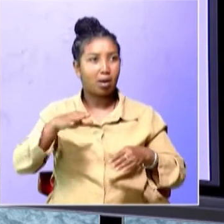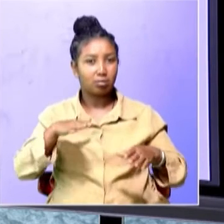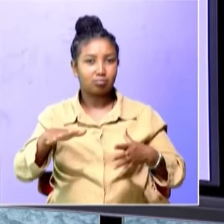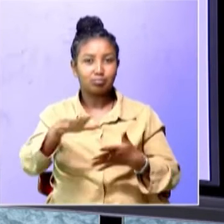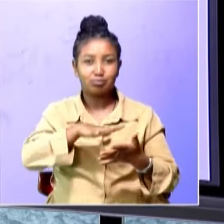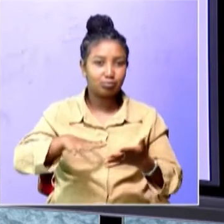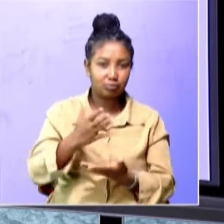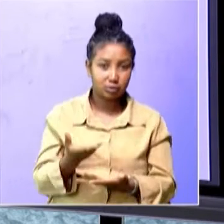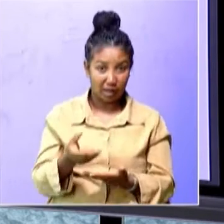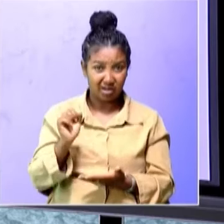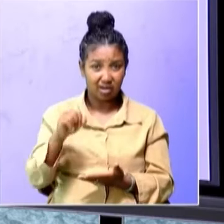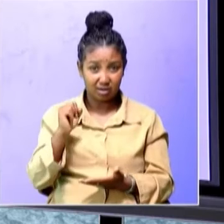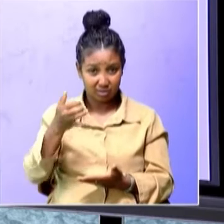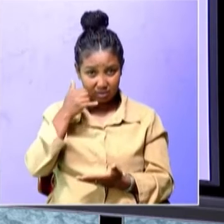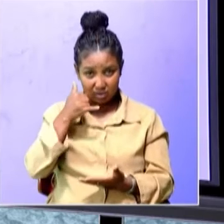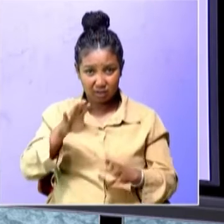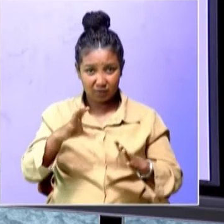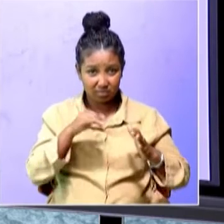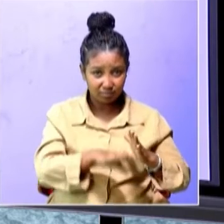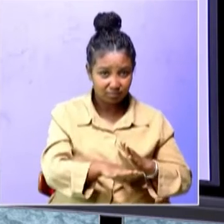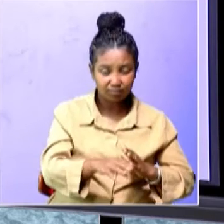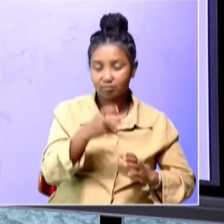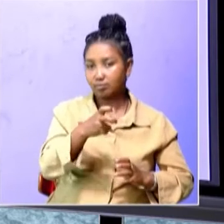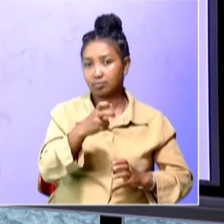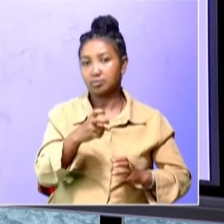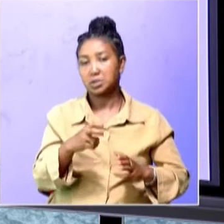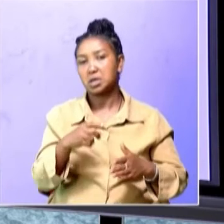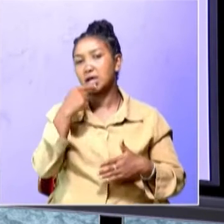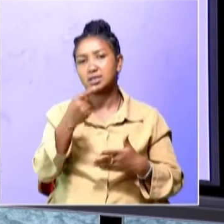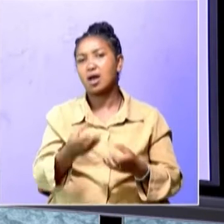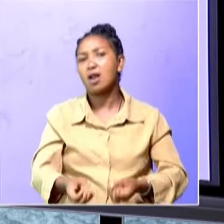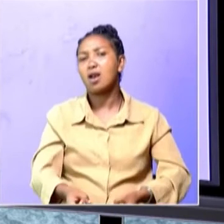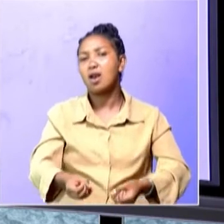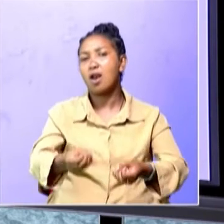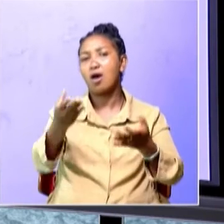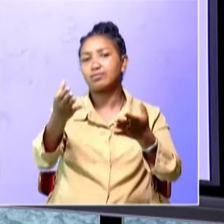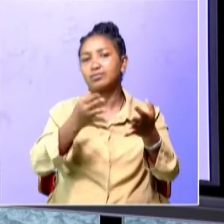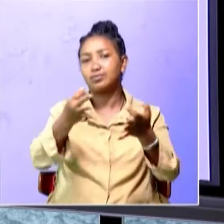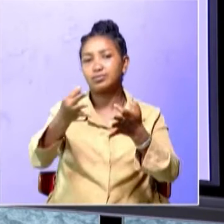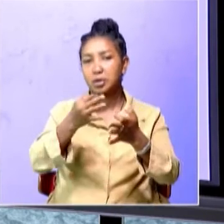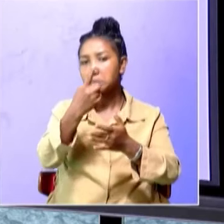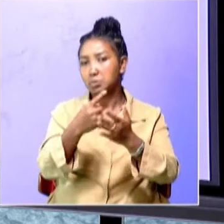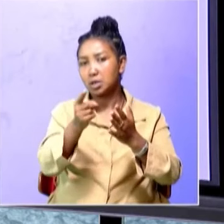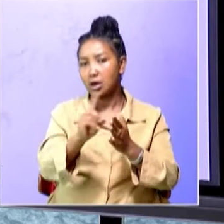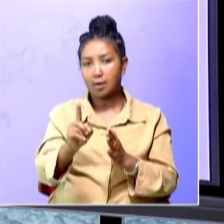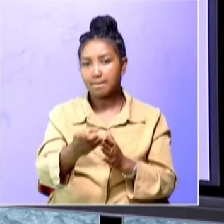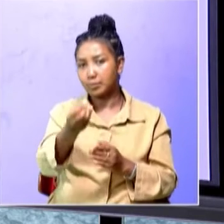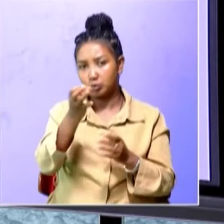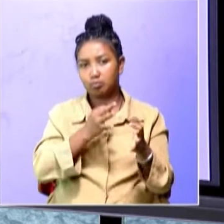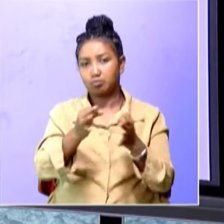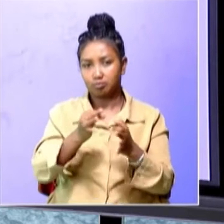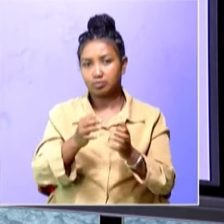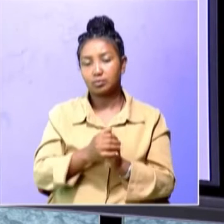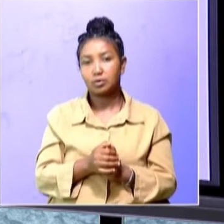attention might go to the mobile phone instead of the teacher. You can say a lot of things here, not only a single sentence. All right.